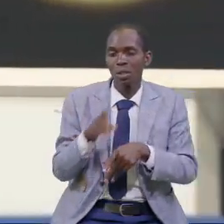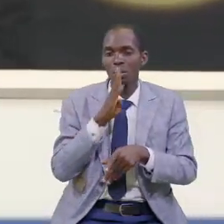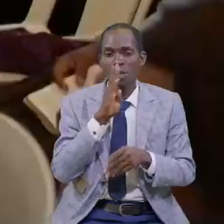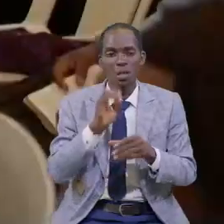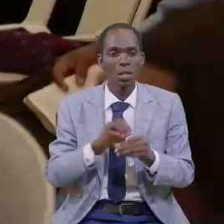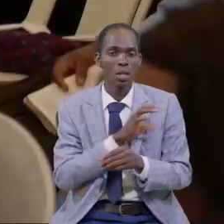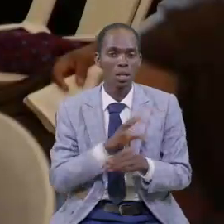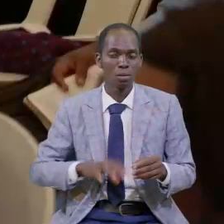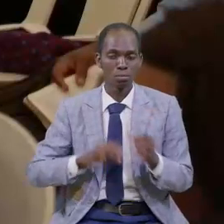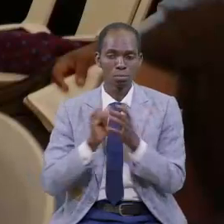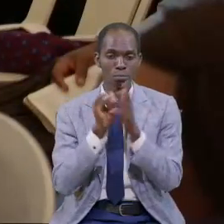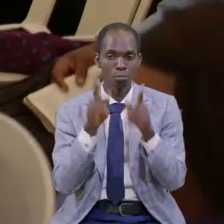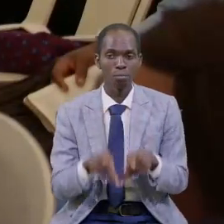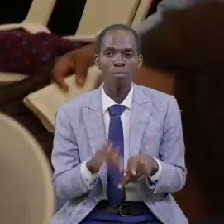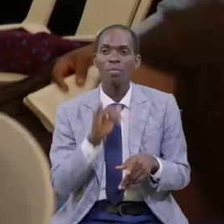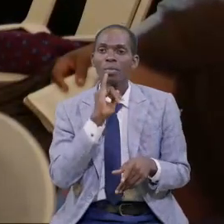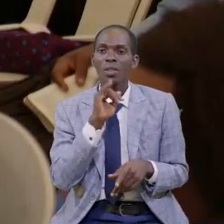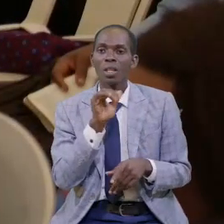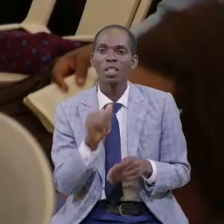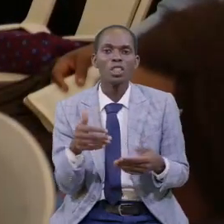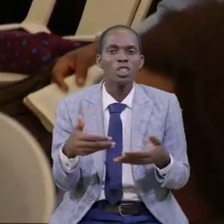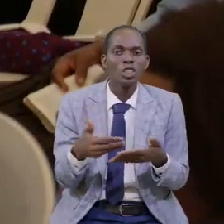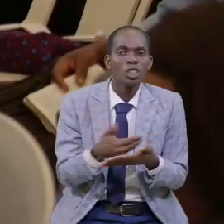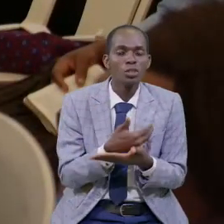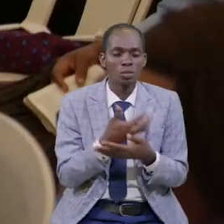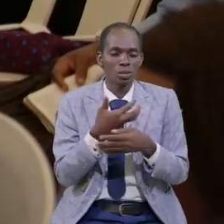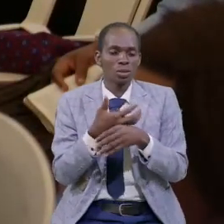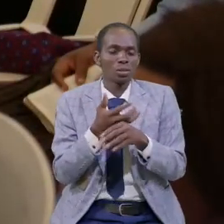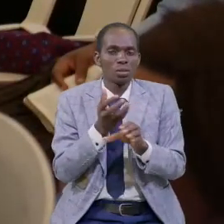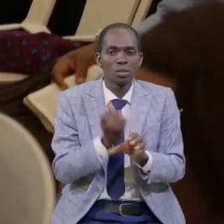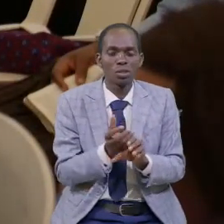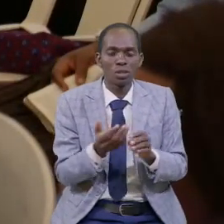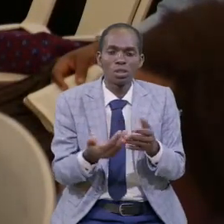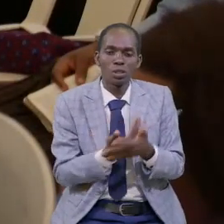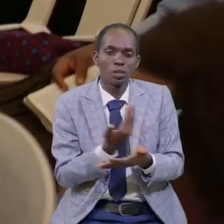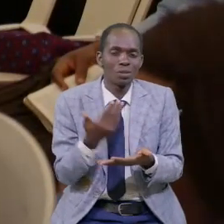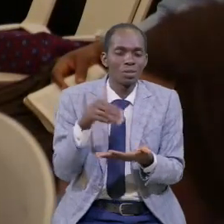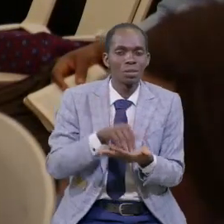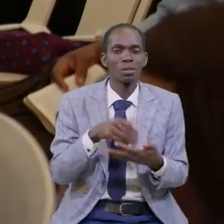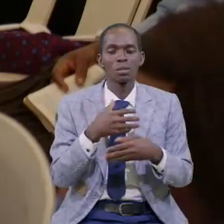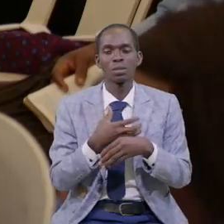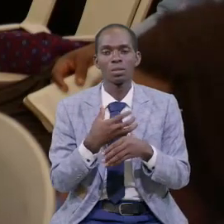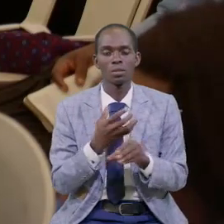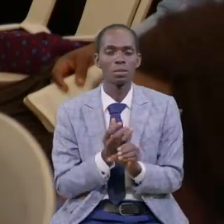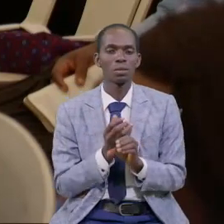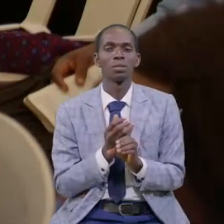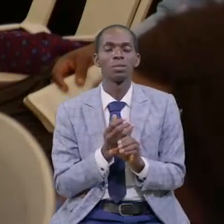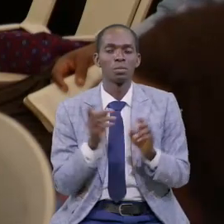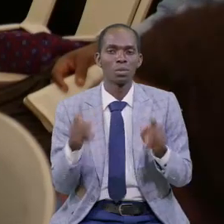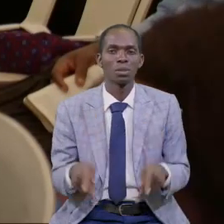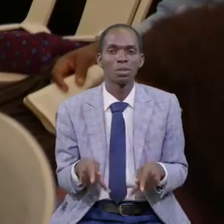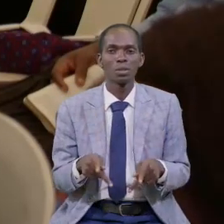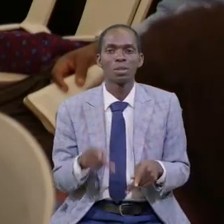creature. A renewed creature. A reformed creature. A